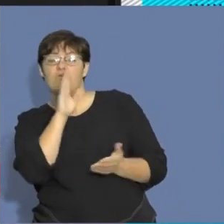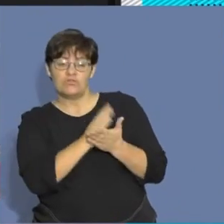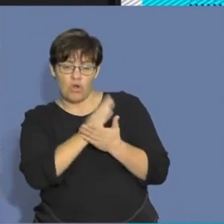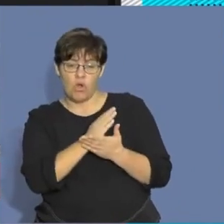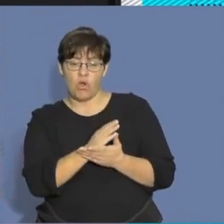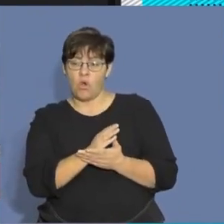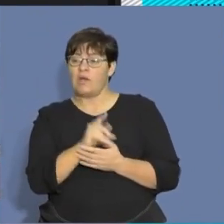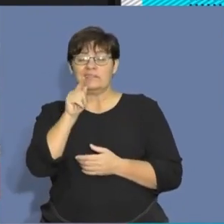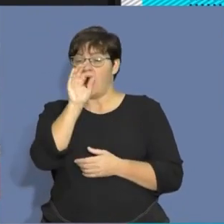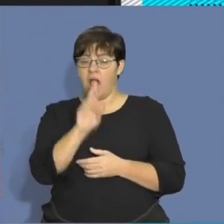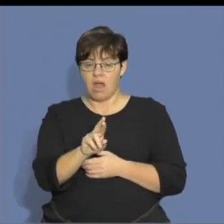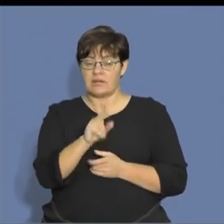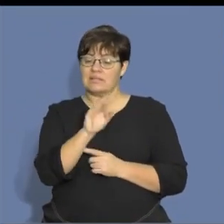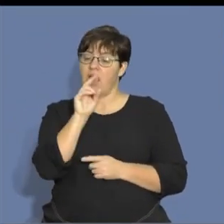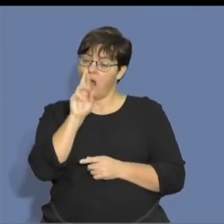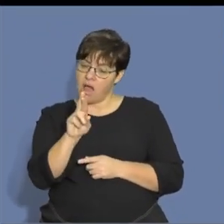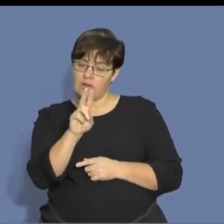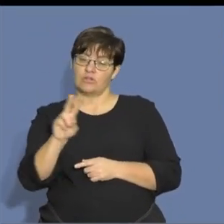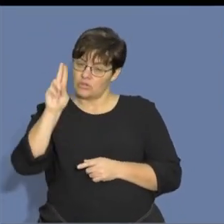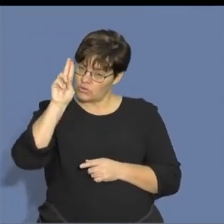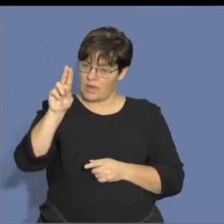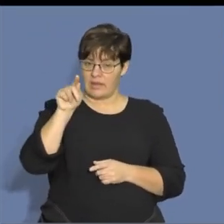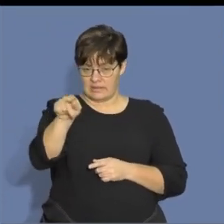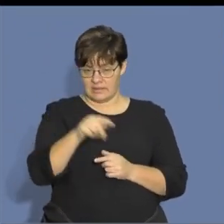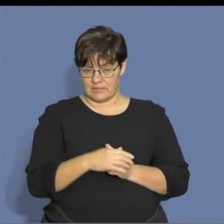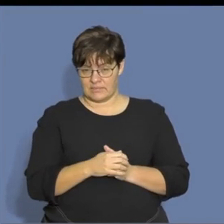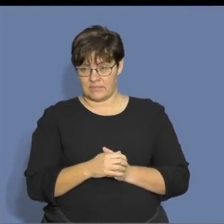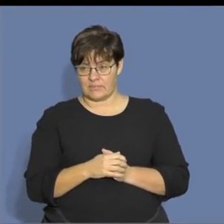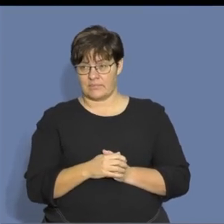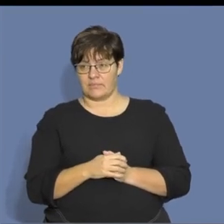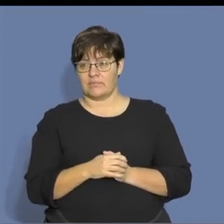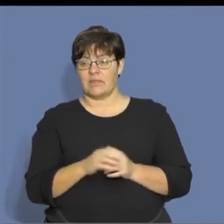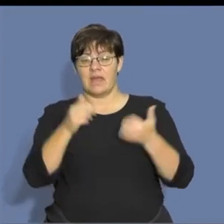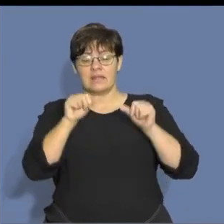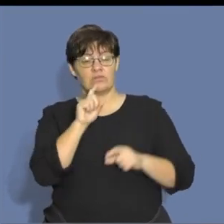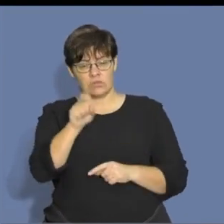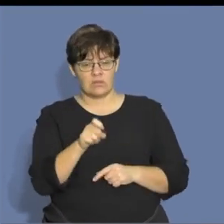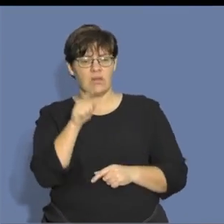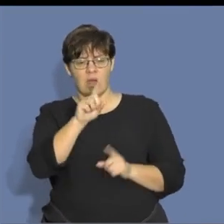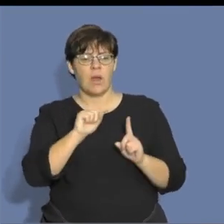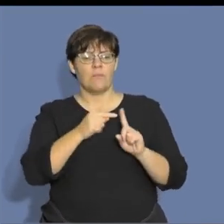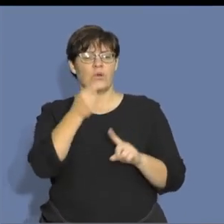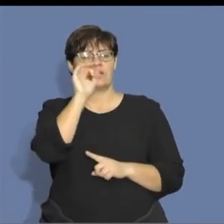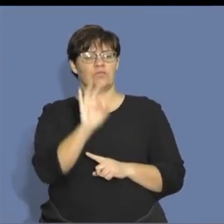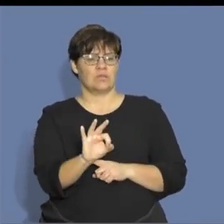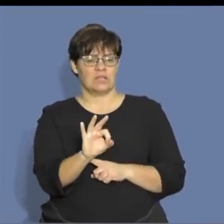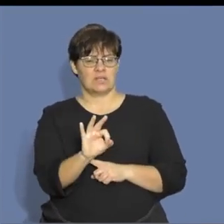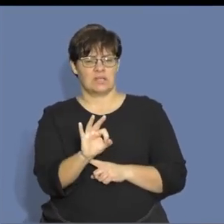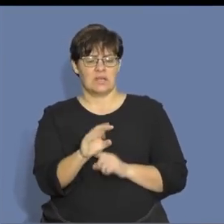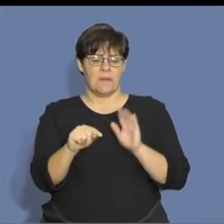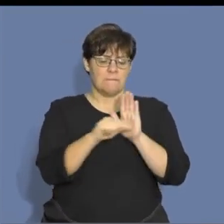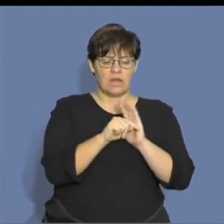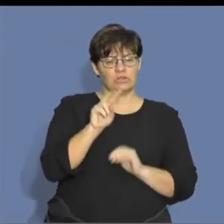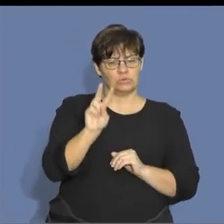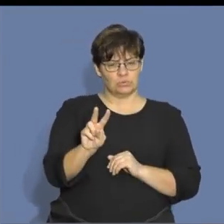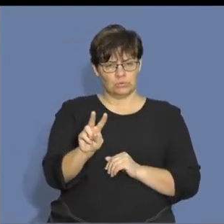you know what you're doing. The next question says, does the point 3 and minus